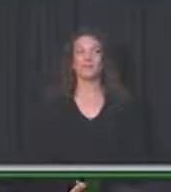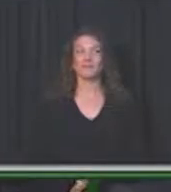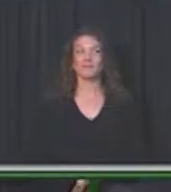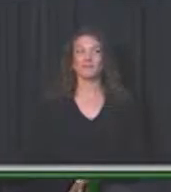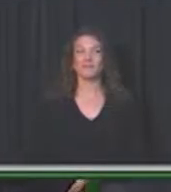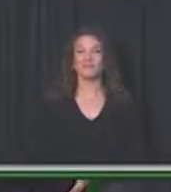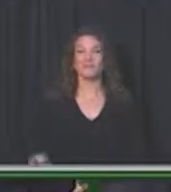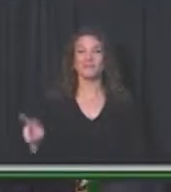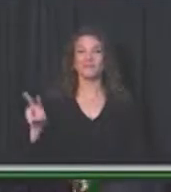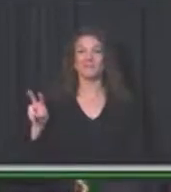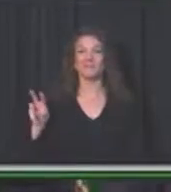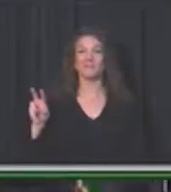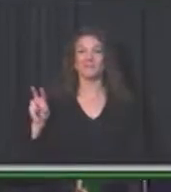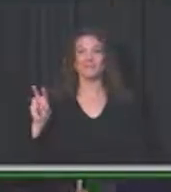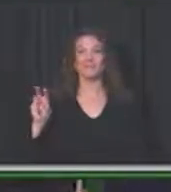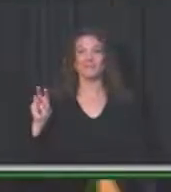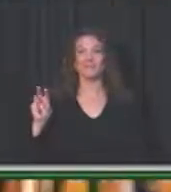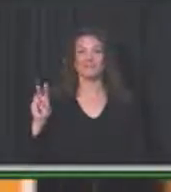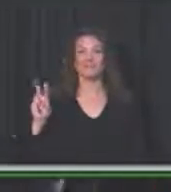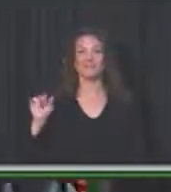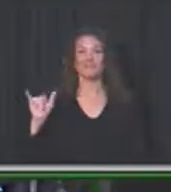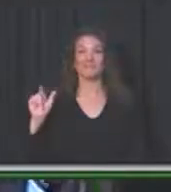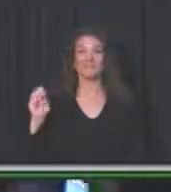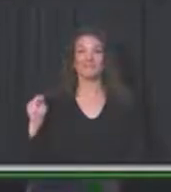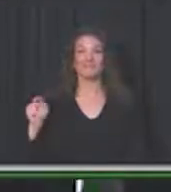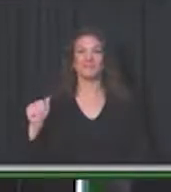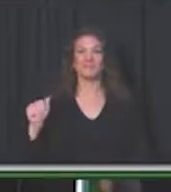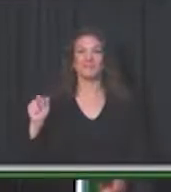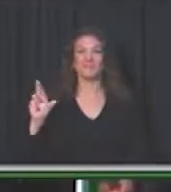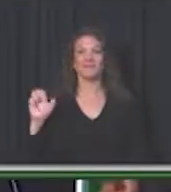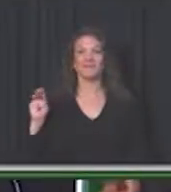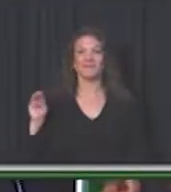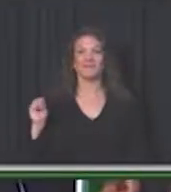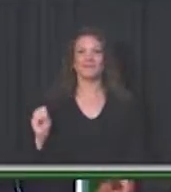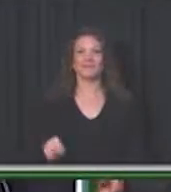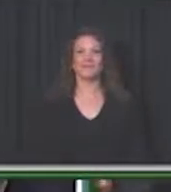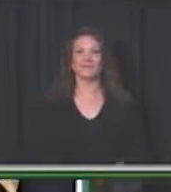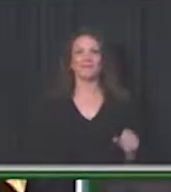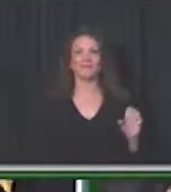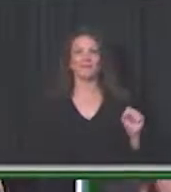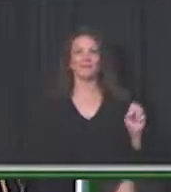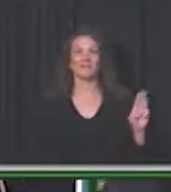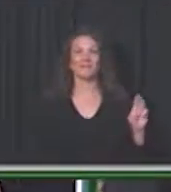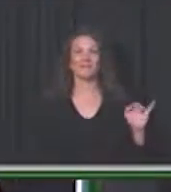Maria Vivian Ramos. Sumi Bardwaj.